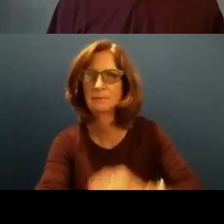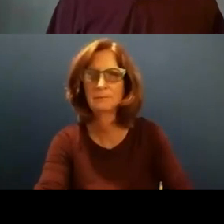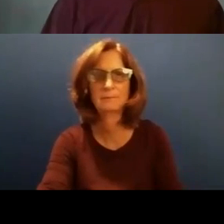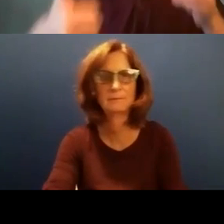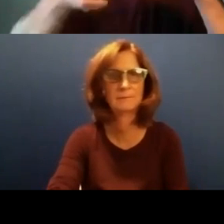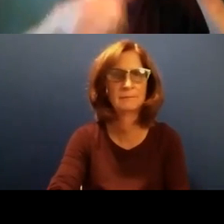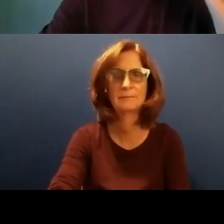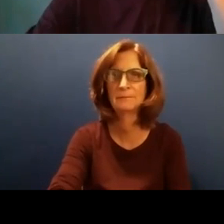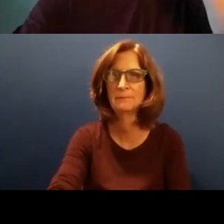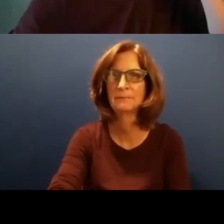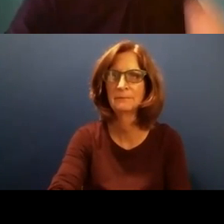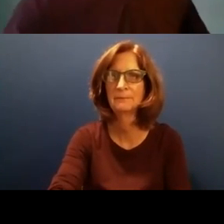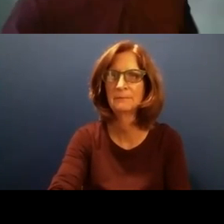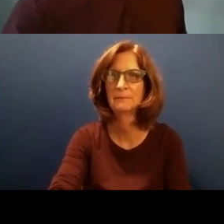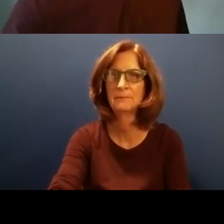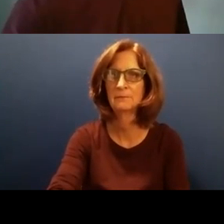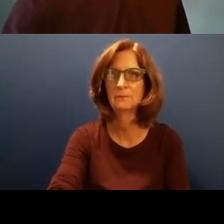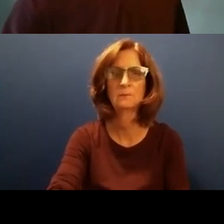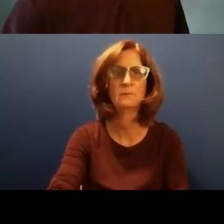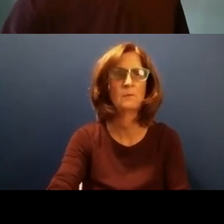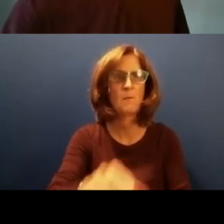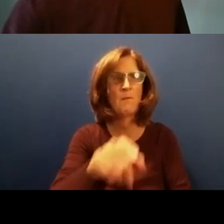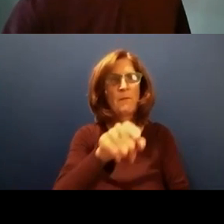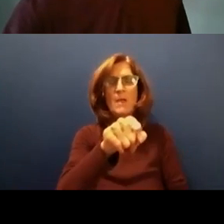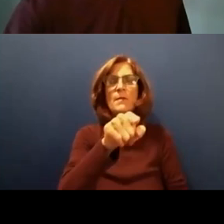This one on Hunt Armory is being held because they weren't